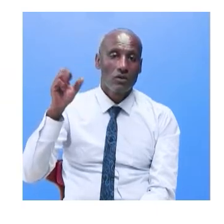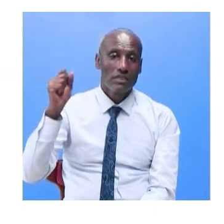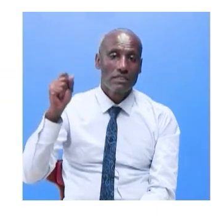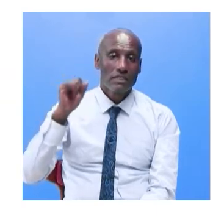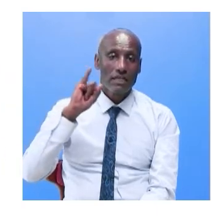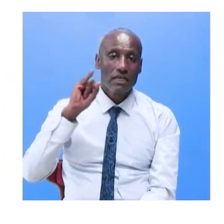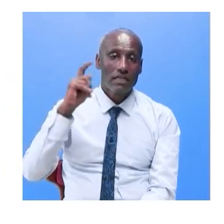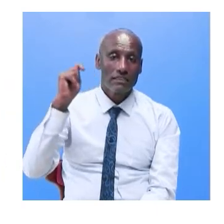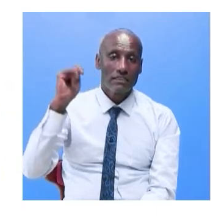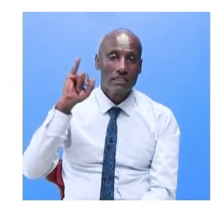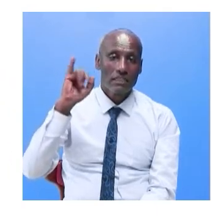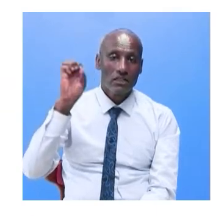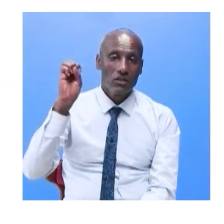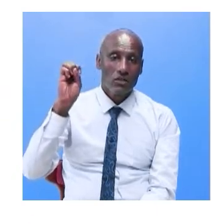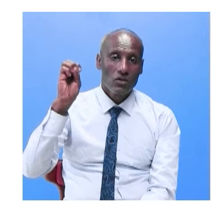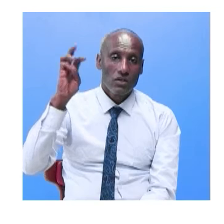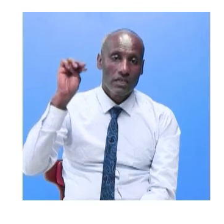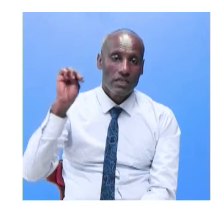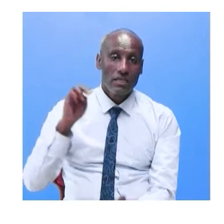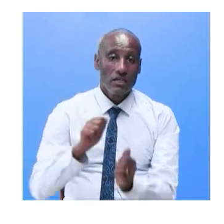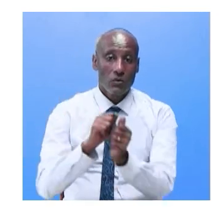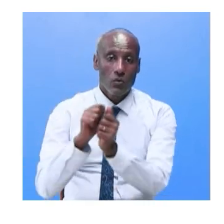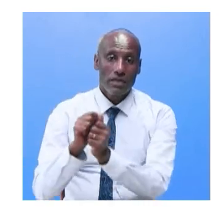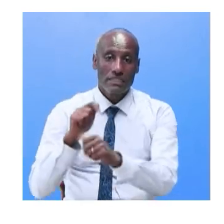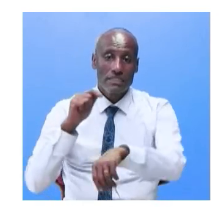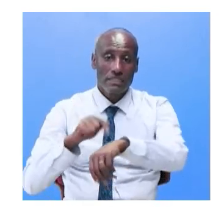Here is time.